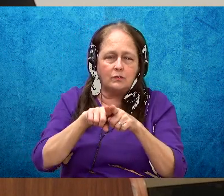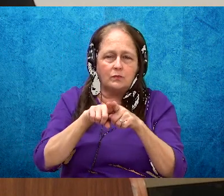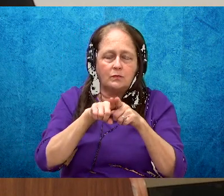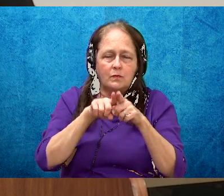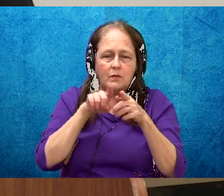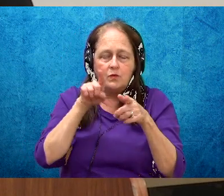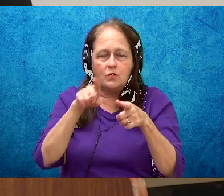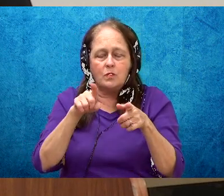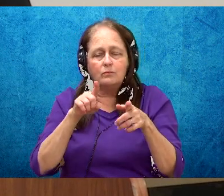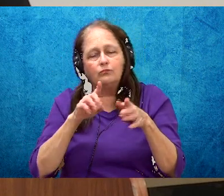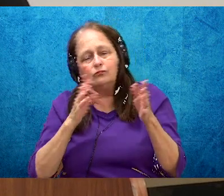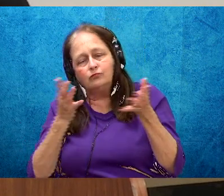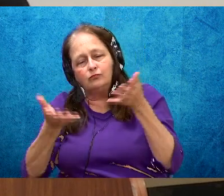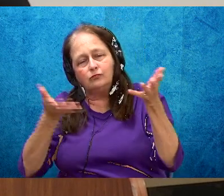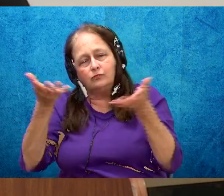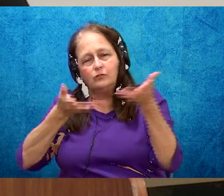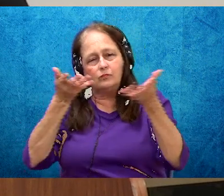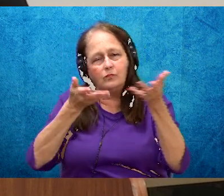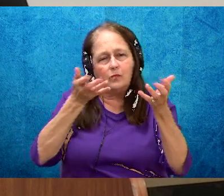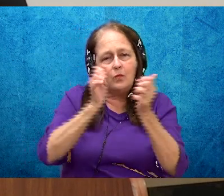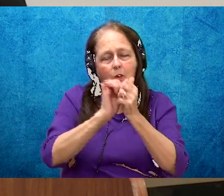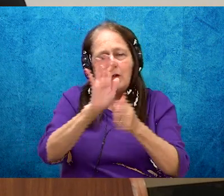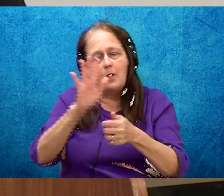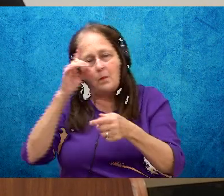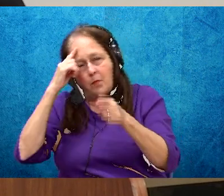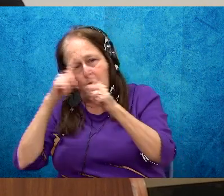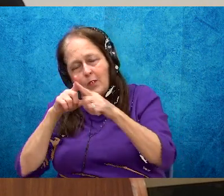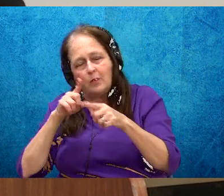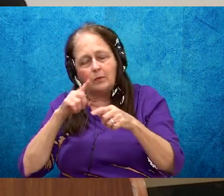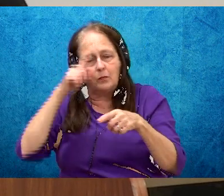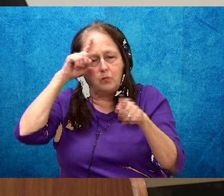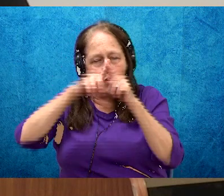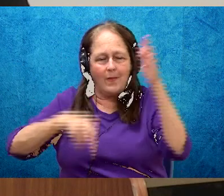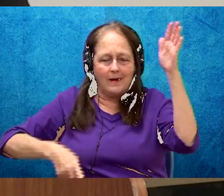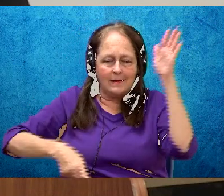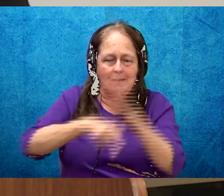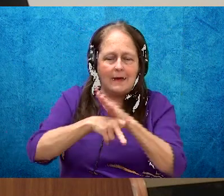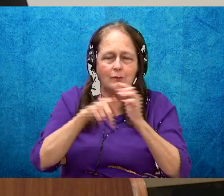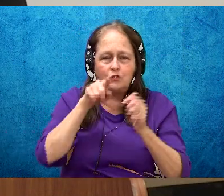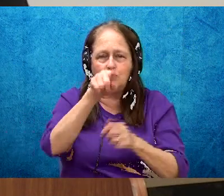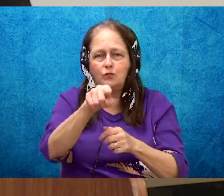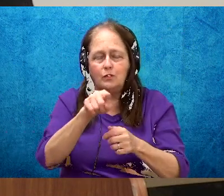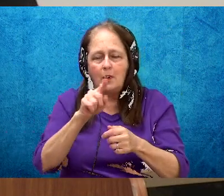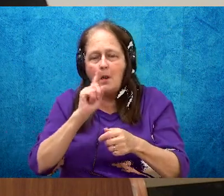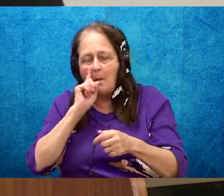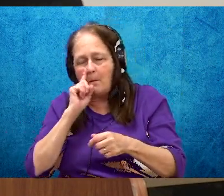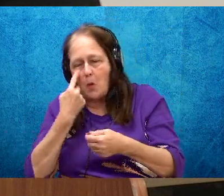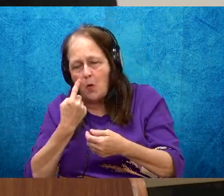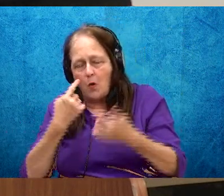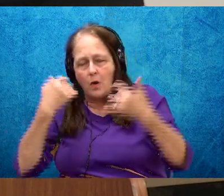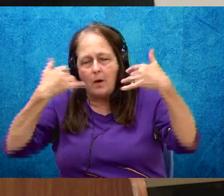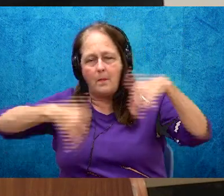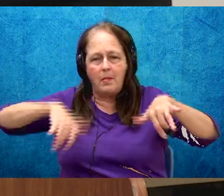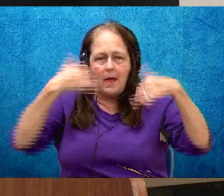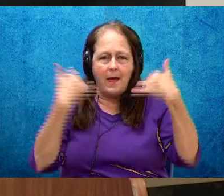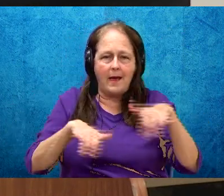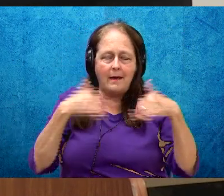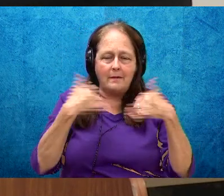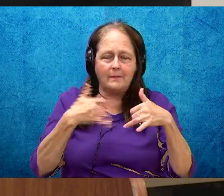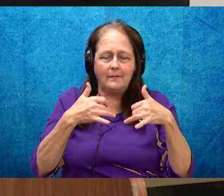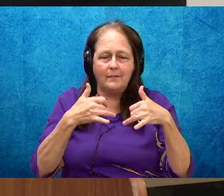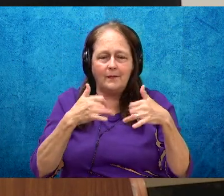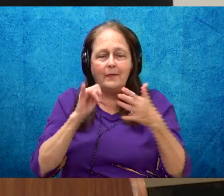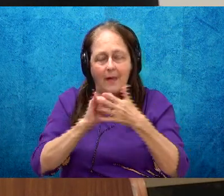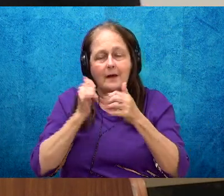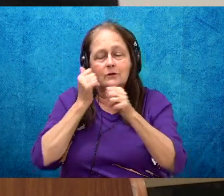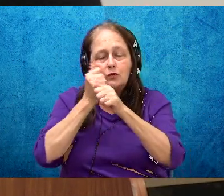you interact with each other, maybe brother kicked you or something for no reason. He's just bored and he wants to play, and that's the